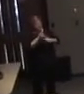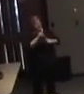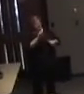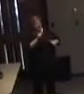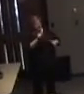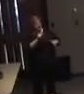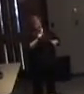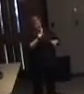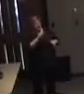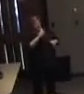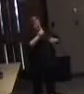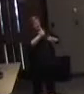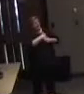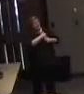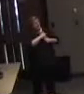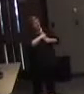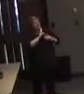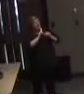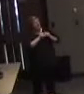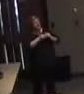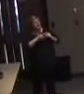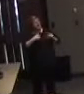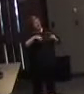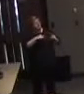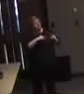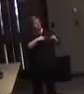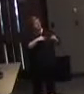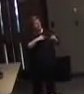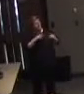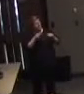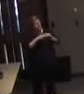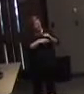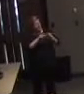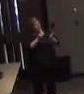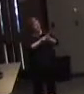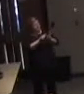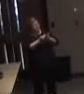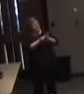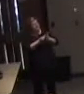veterans and military. How do we cut